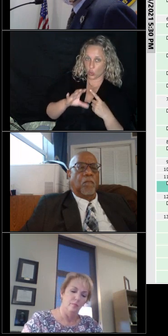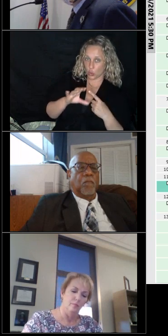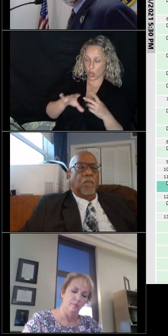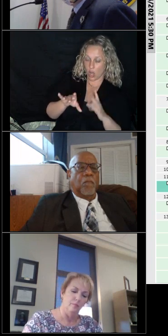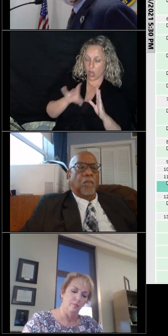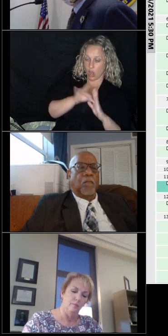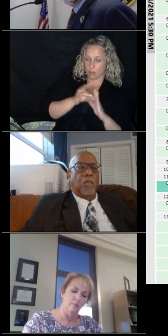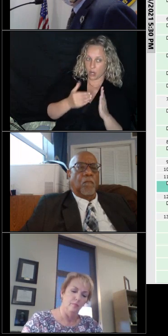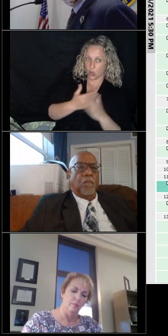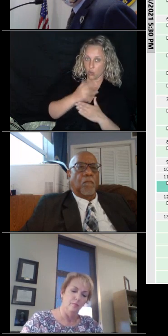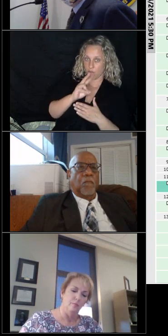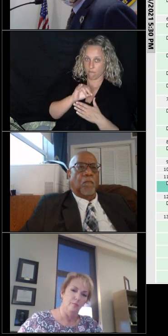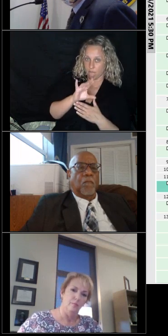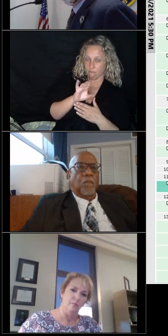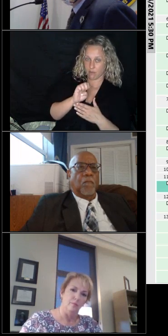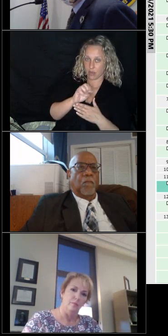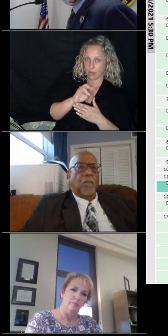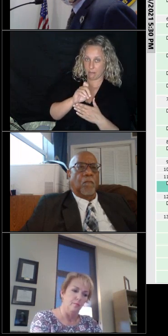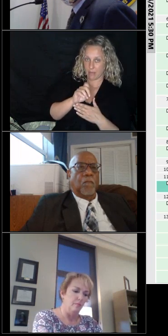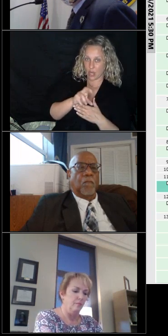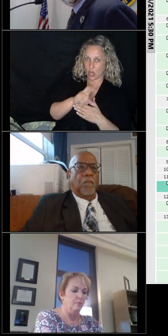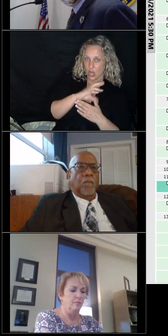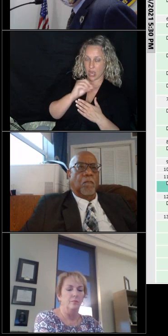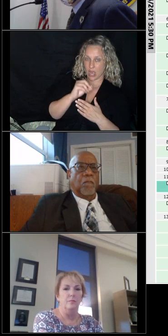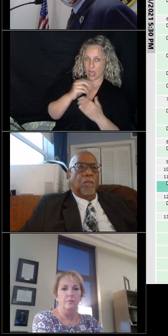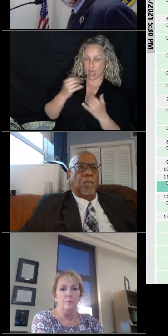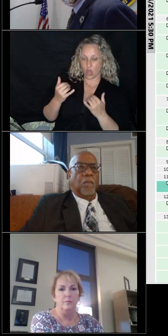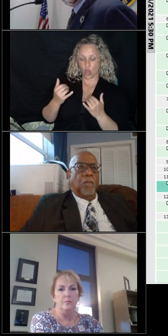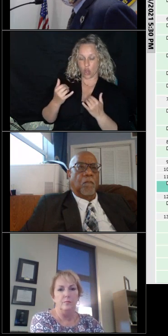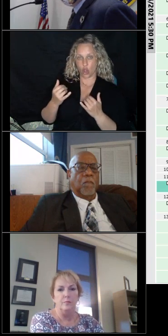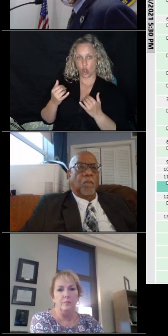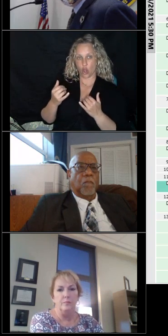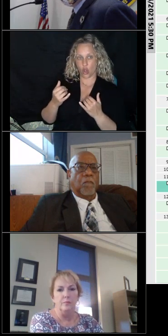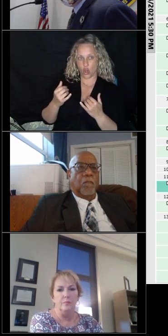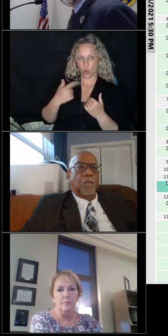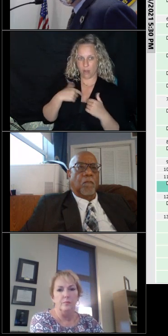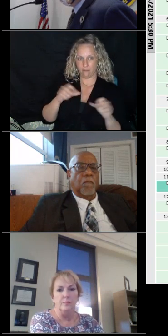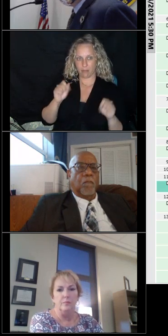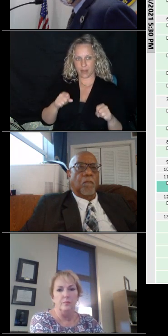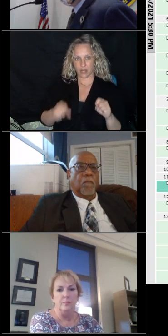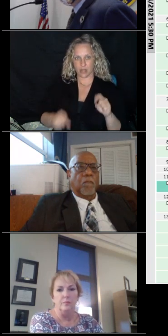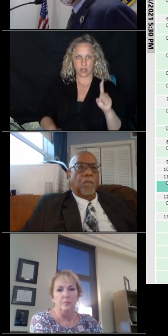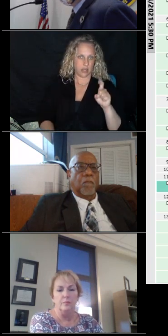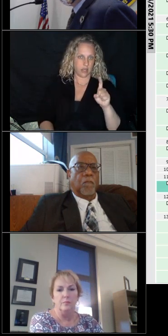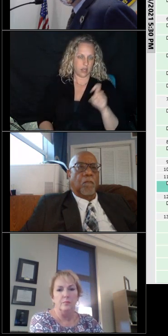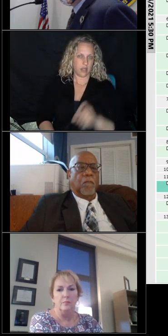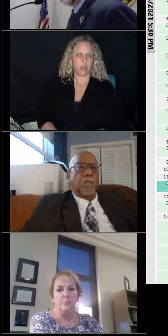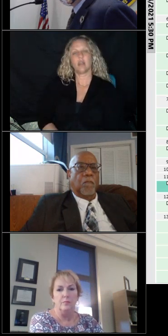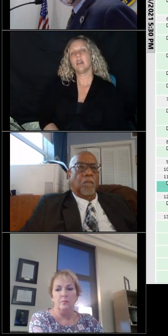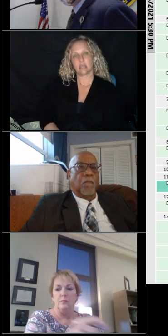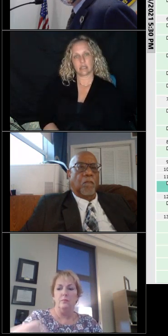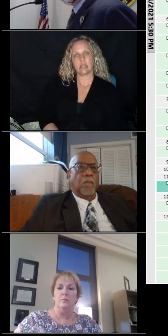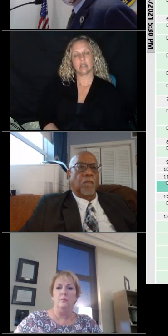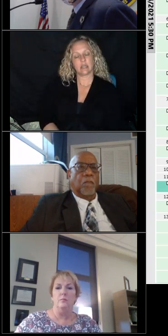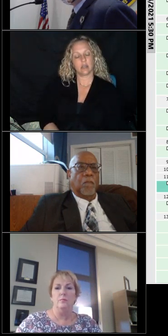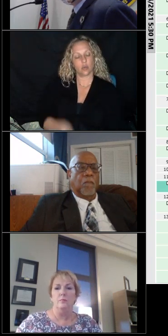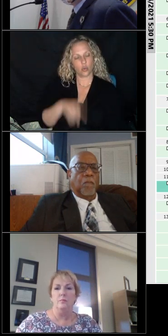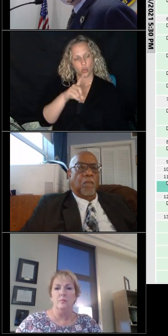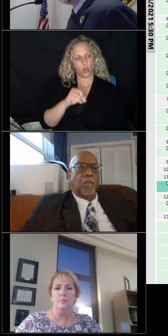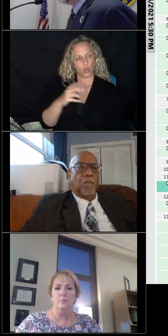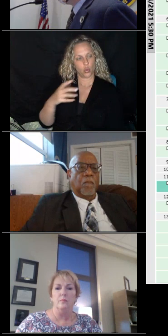nominate a new vice mayor and the current vice mayor, or do we have that ability? Yes, Mayor, you do,